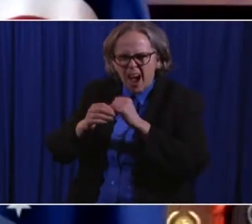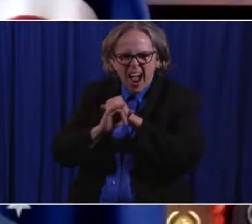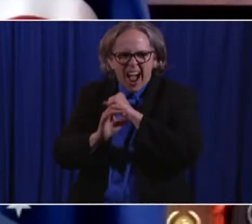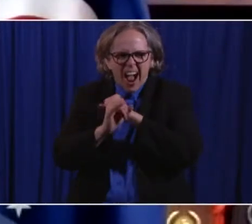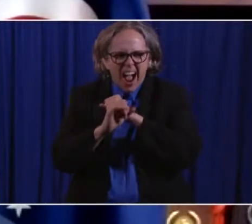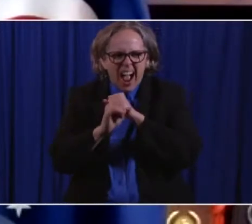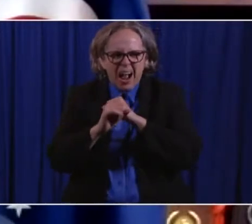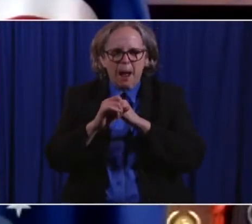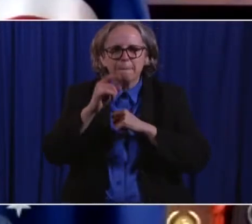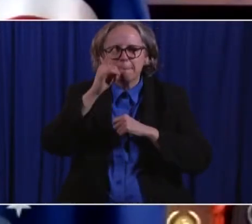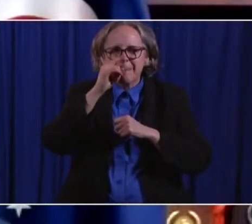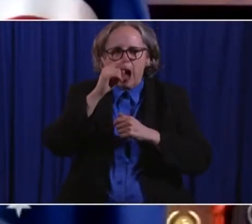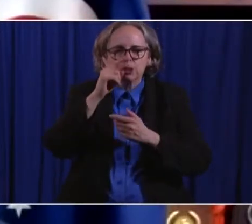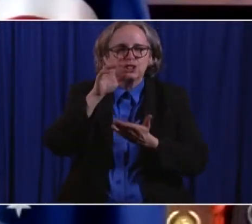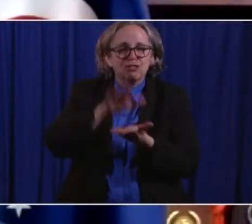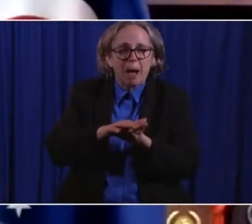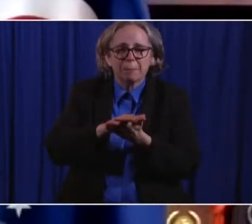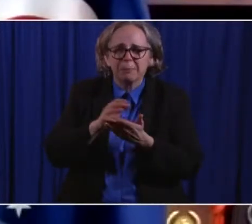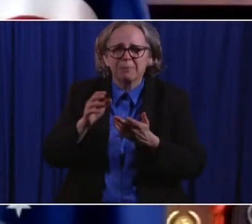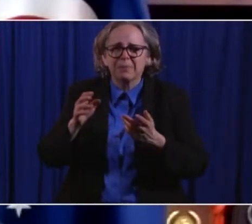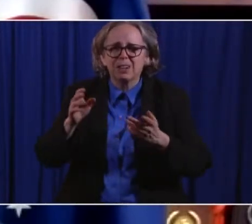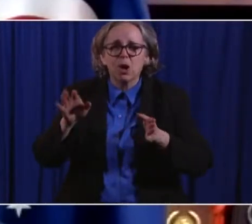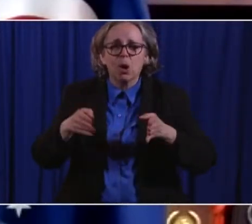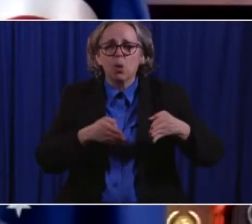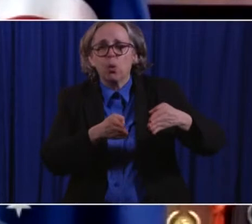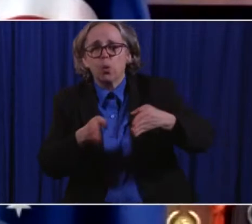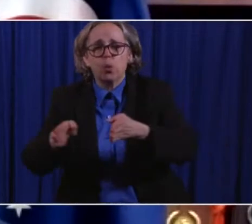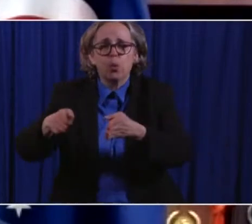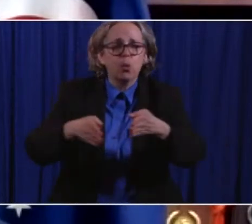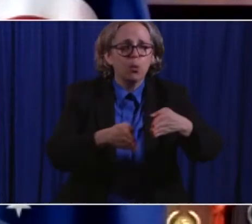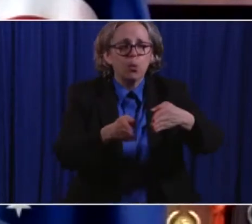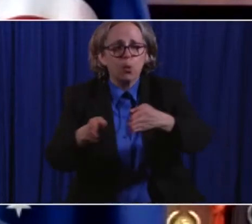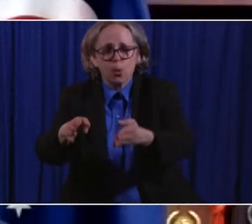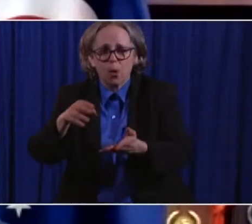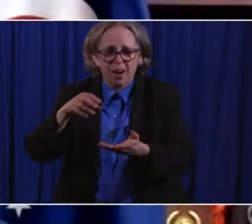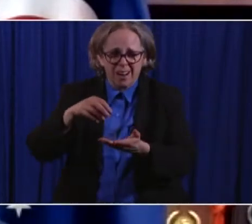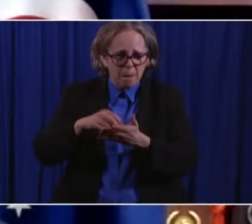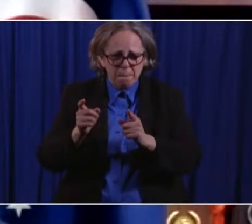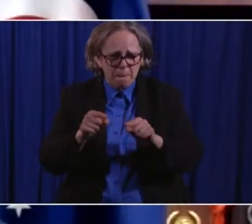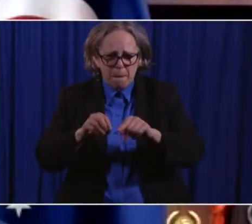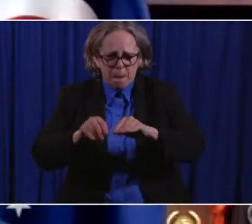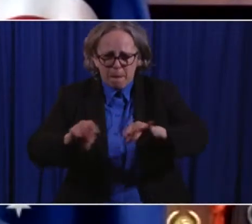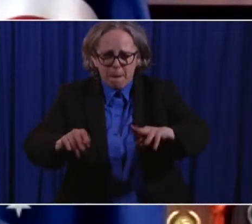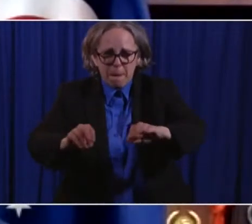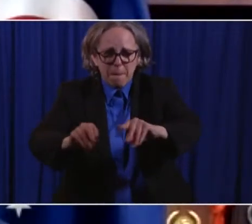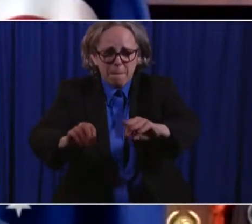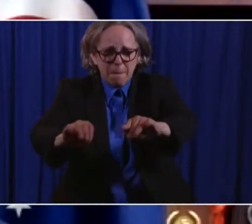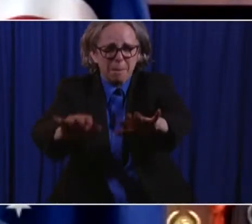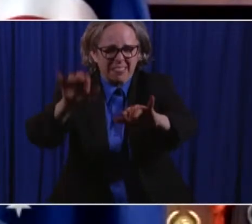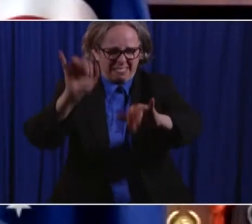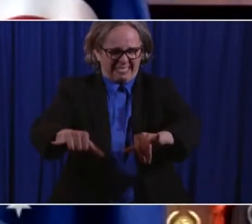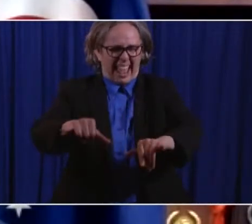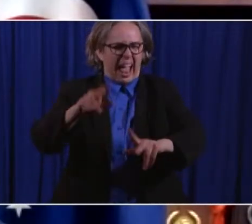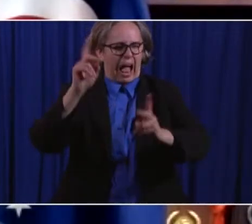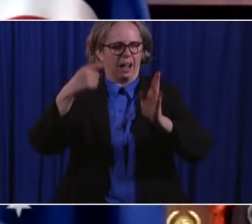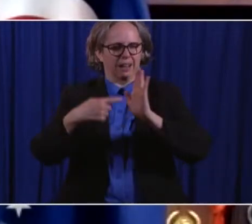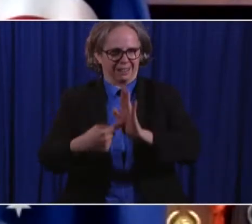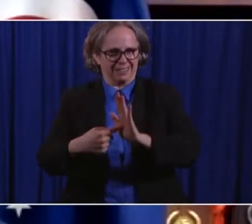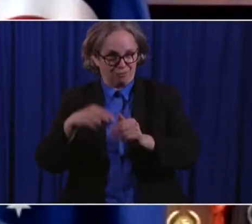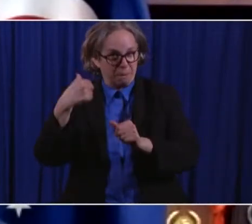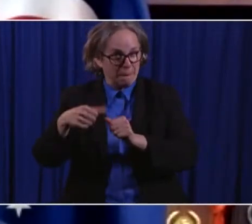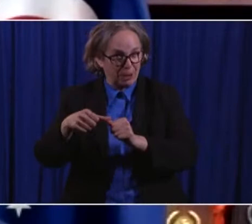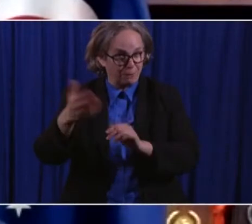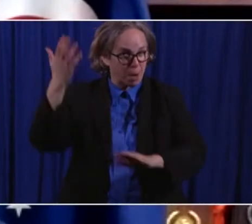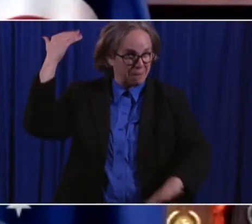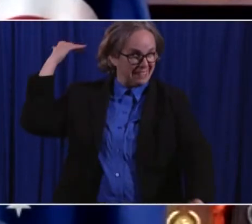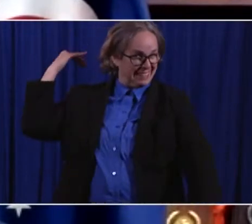pong ball bouncing and how easy you could spread it. Between natural immunity due to those who had it, and now